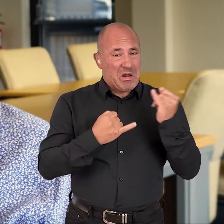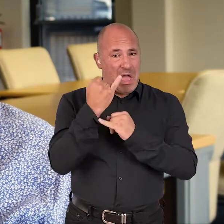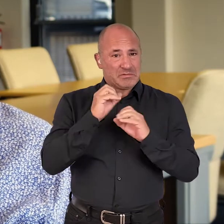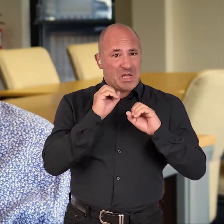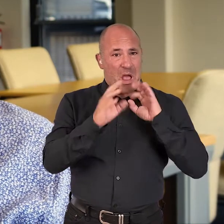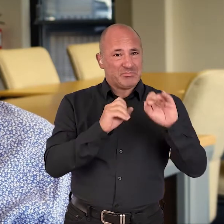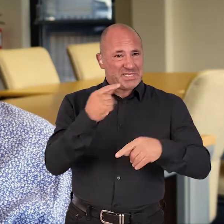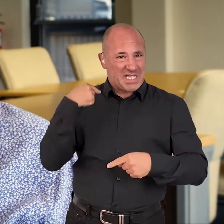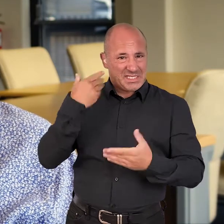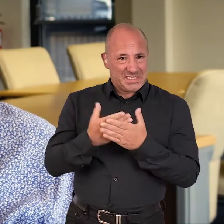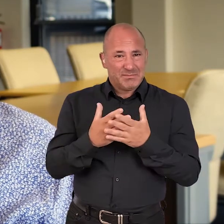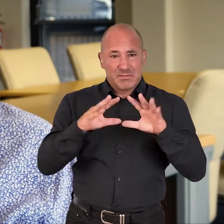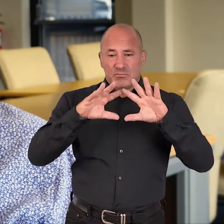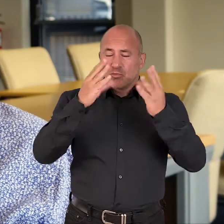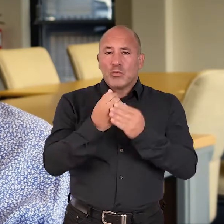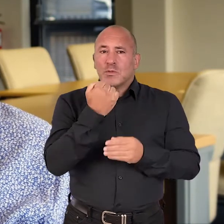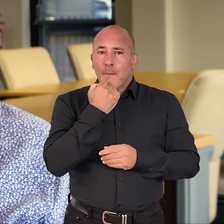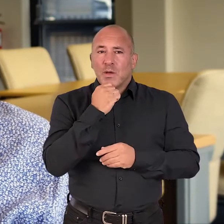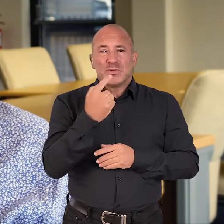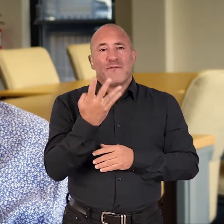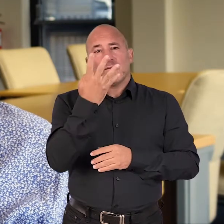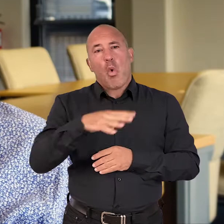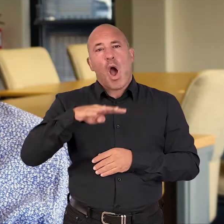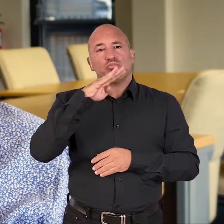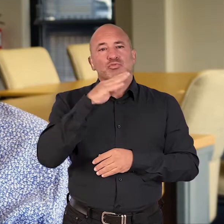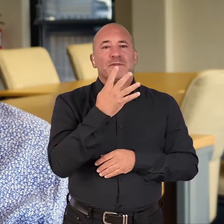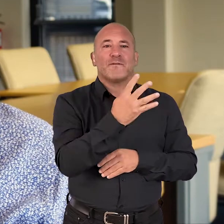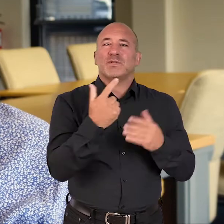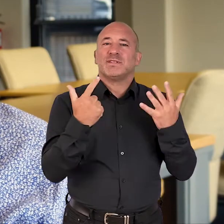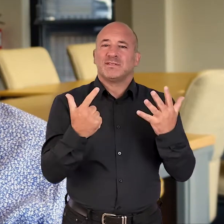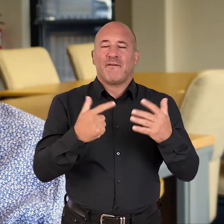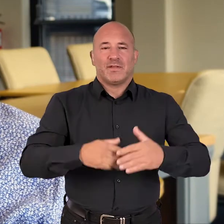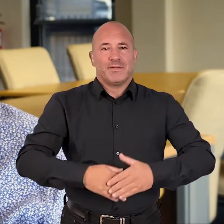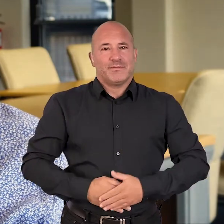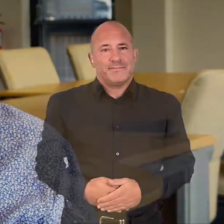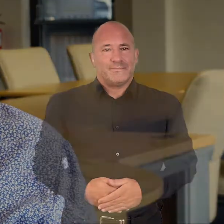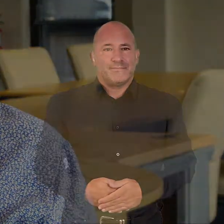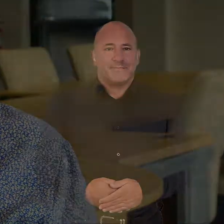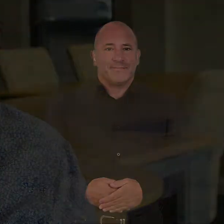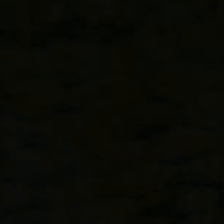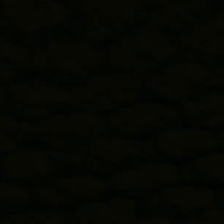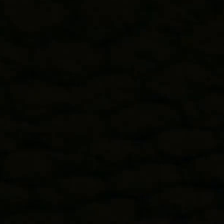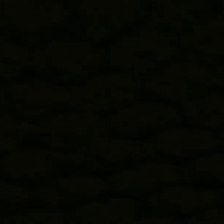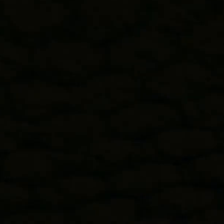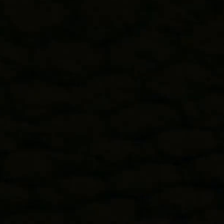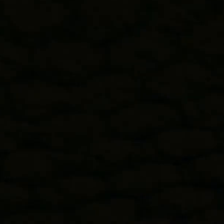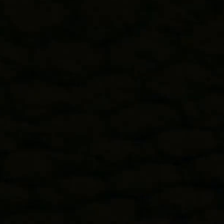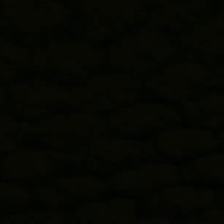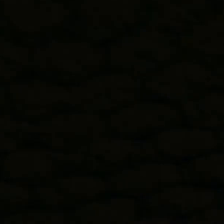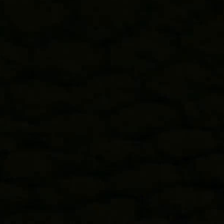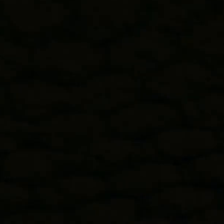3 months, the total number of beneficiaries now stands at 447.